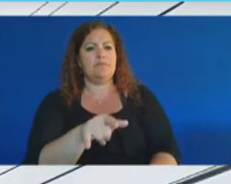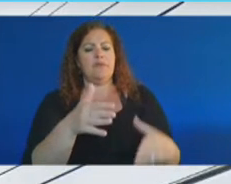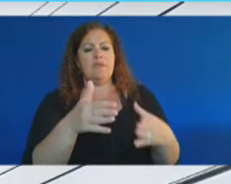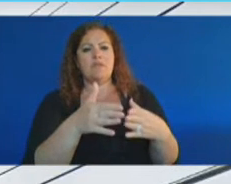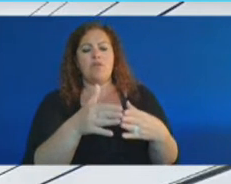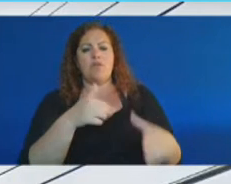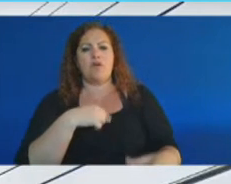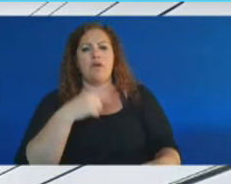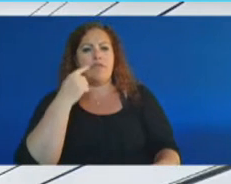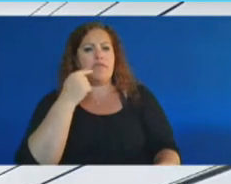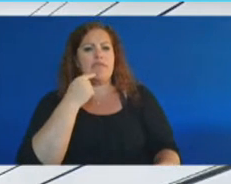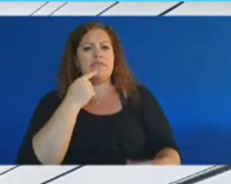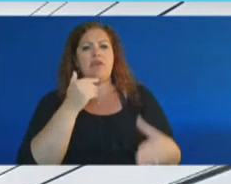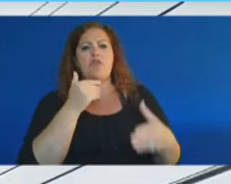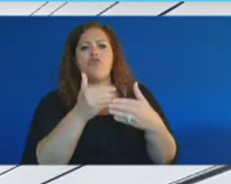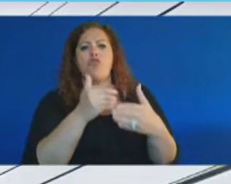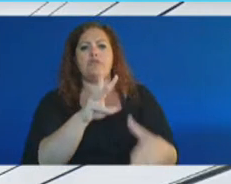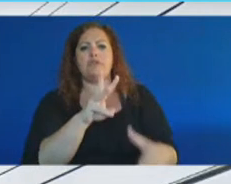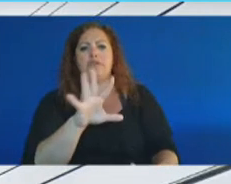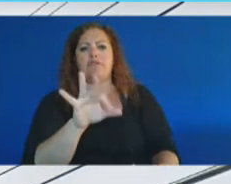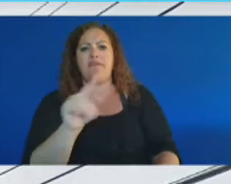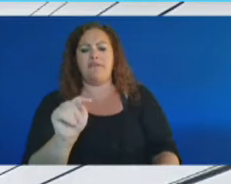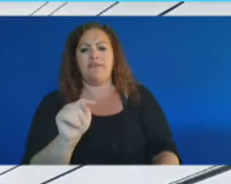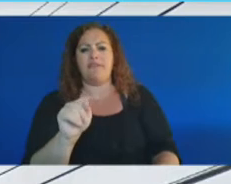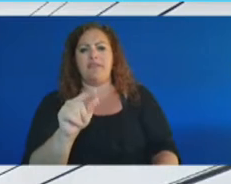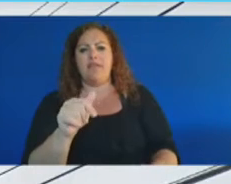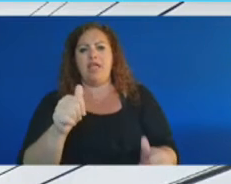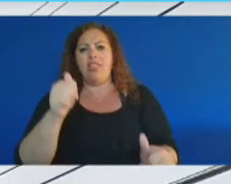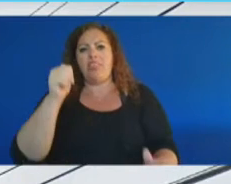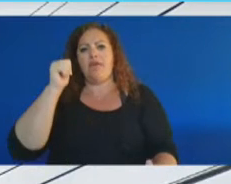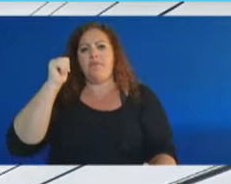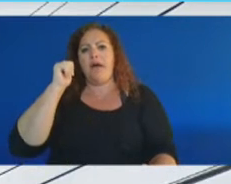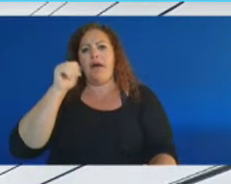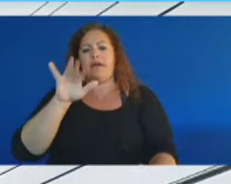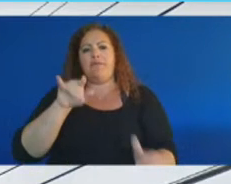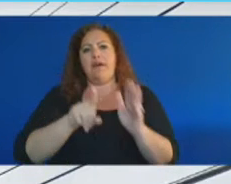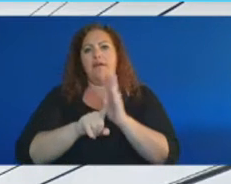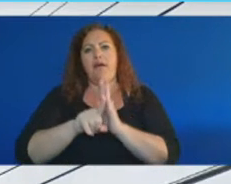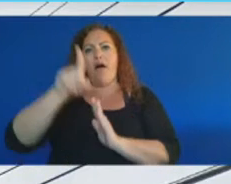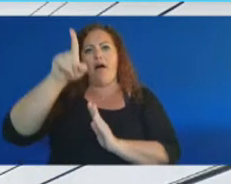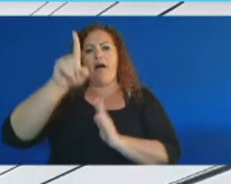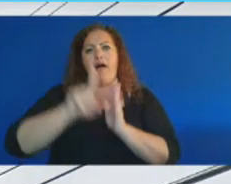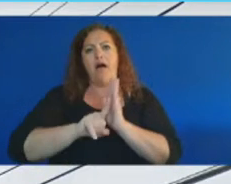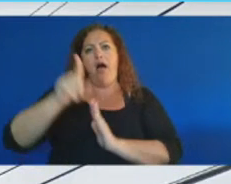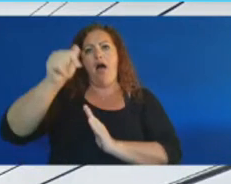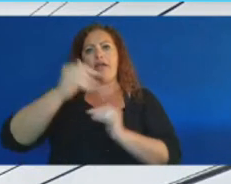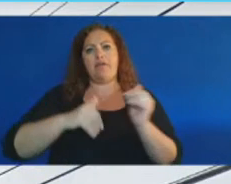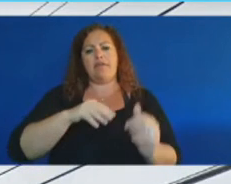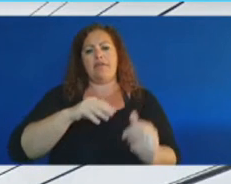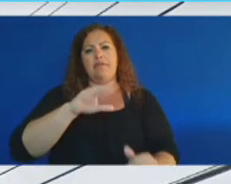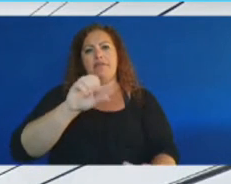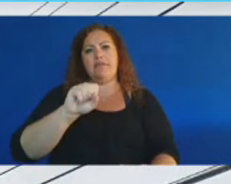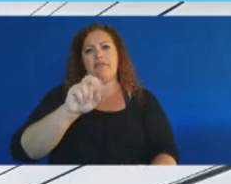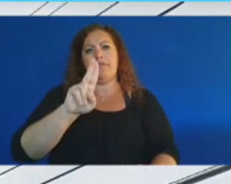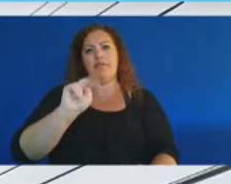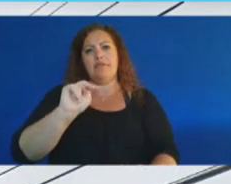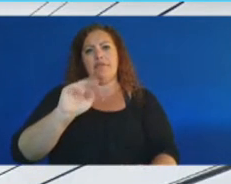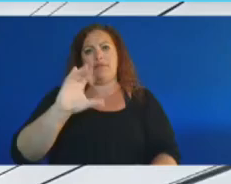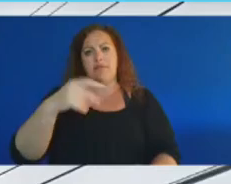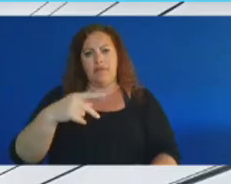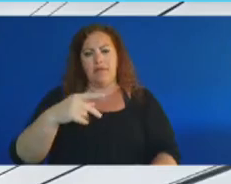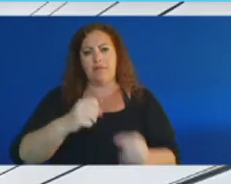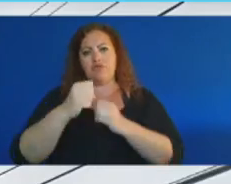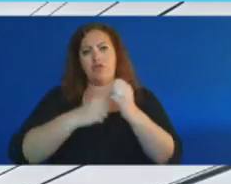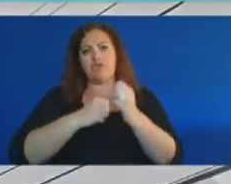65 ft the back of that structure does uh go up higher probably higher than the sunap structure would be